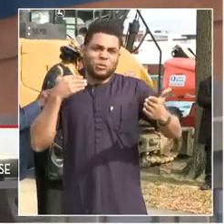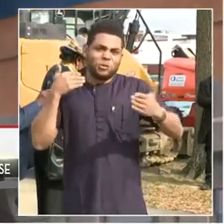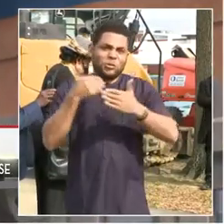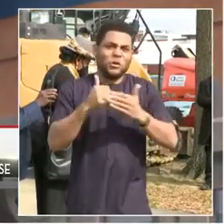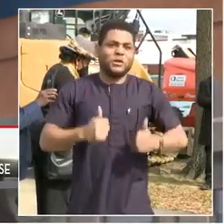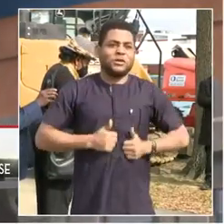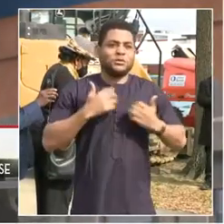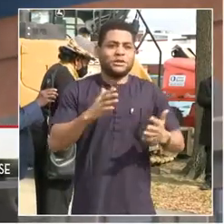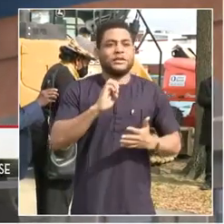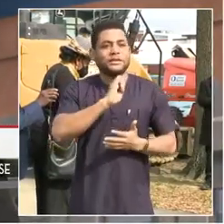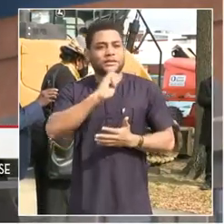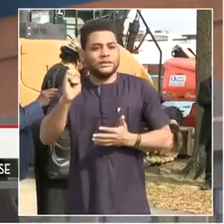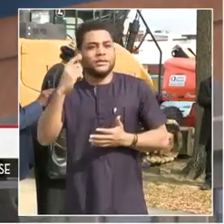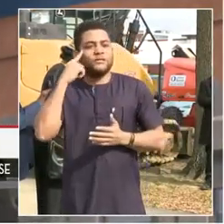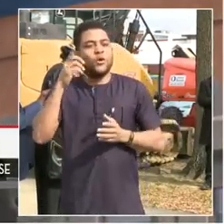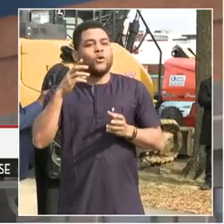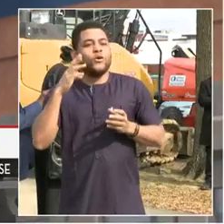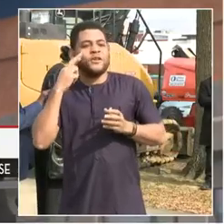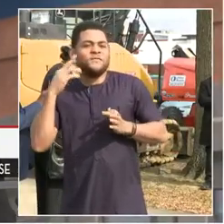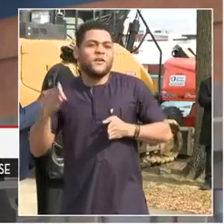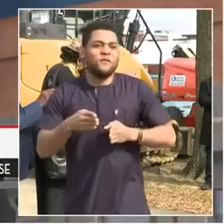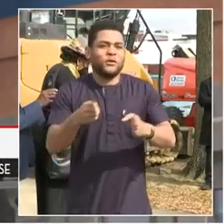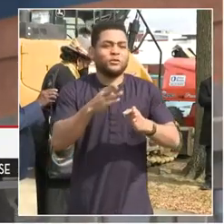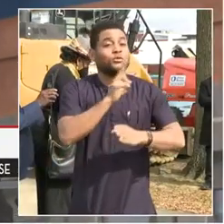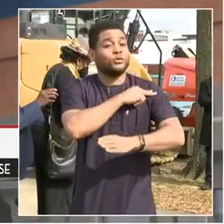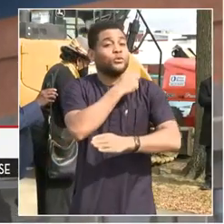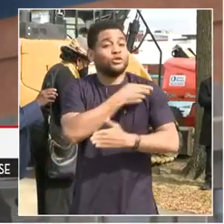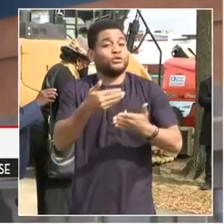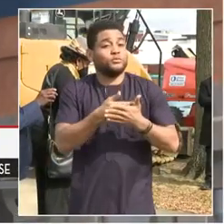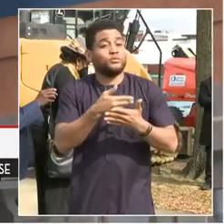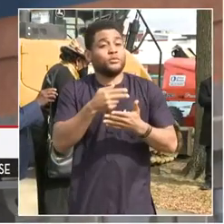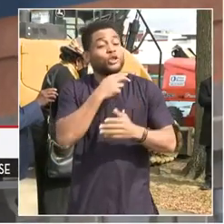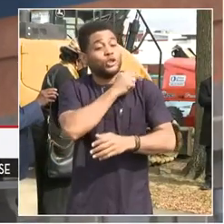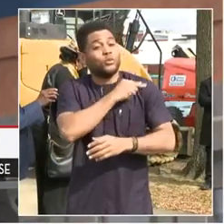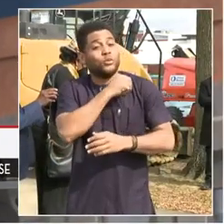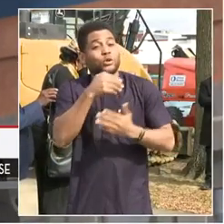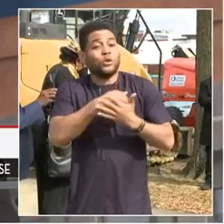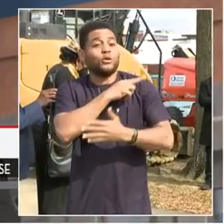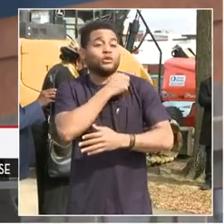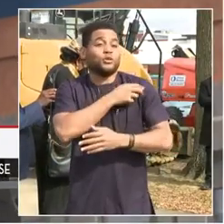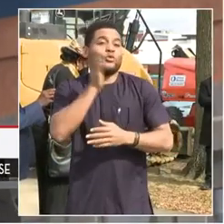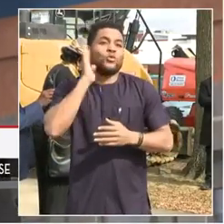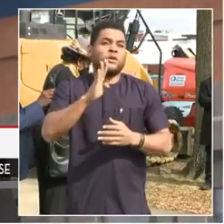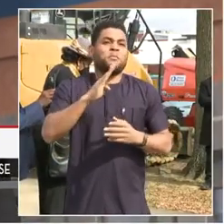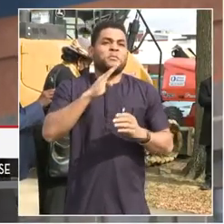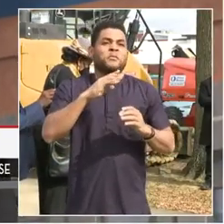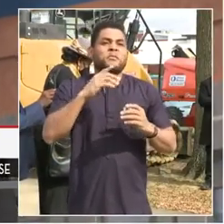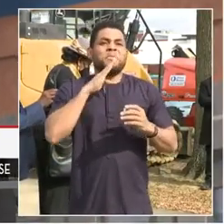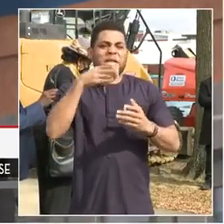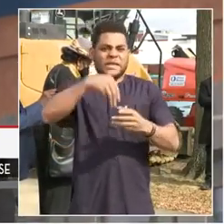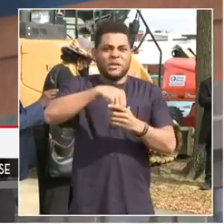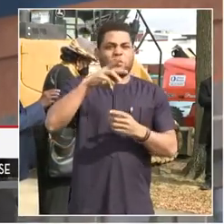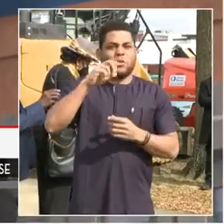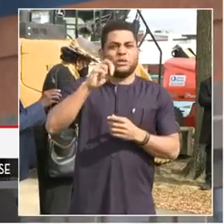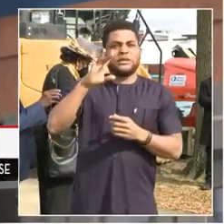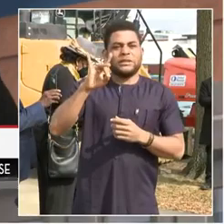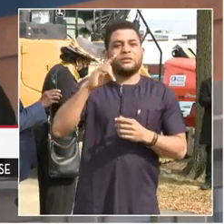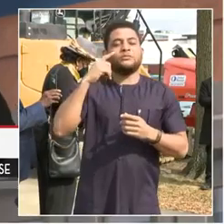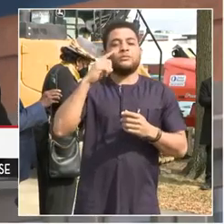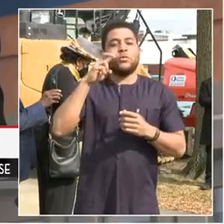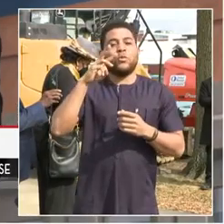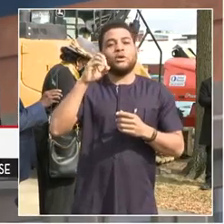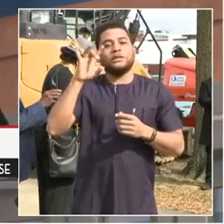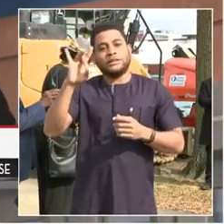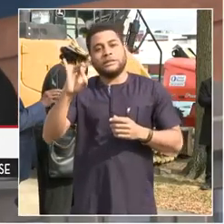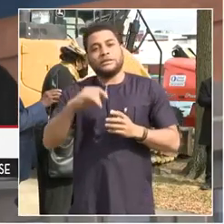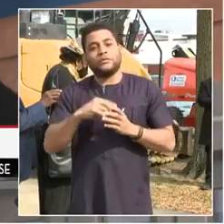river. The new hospital will be a verified trauma center, thank you, Councilmember White, as well as offer care for